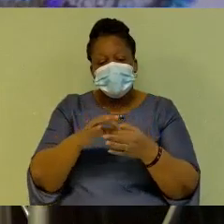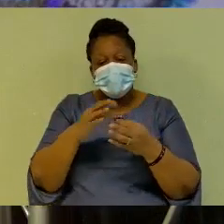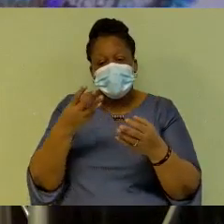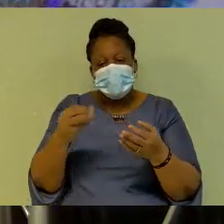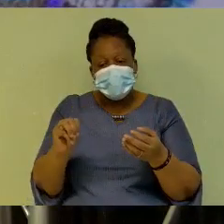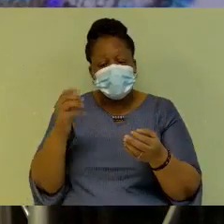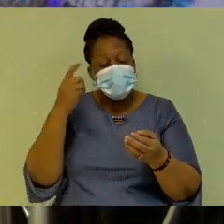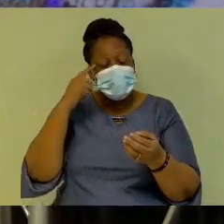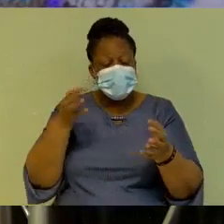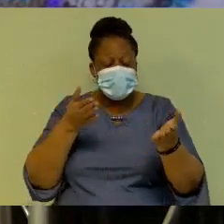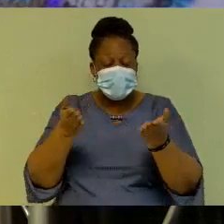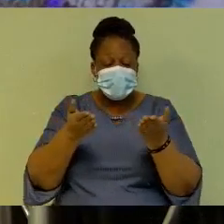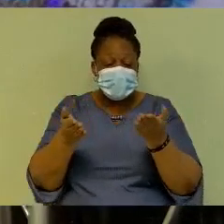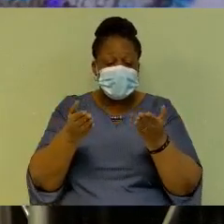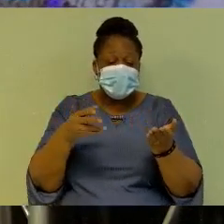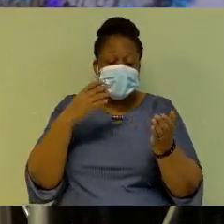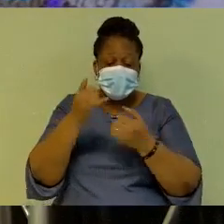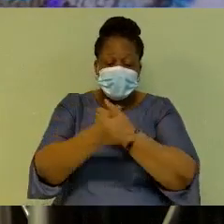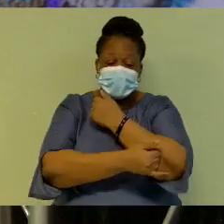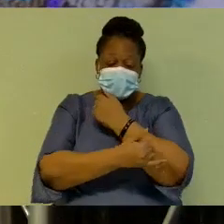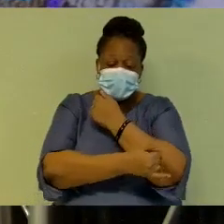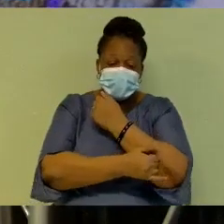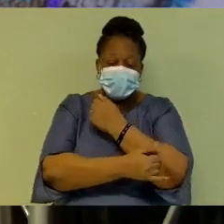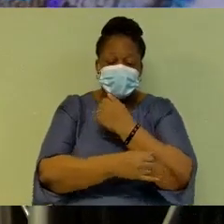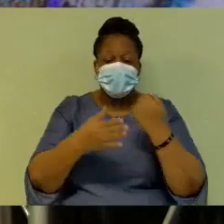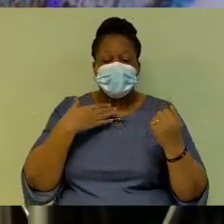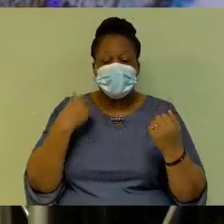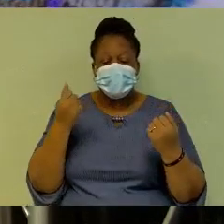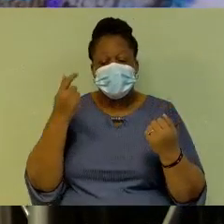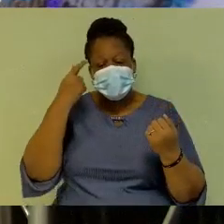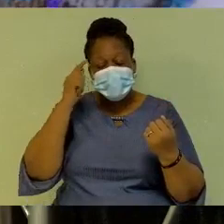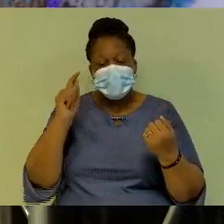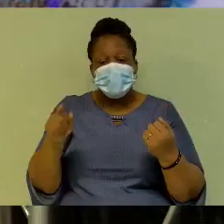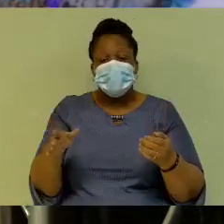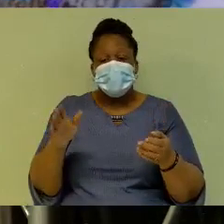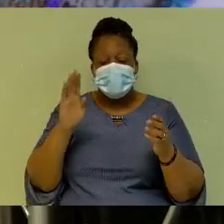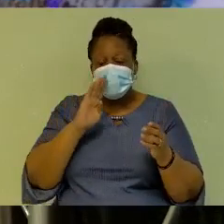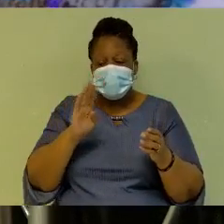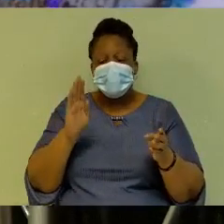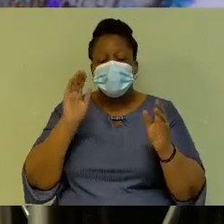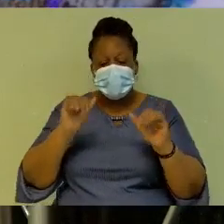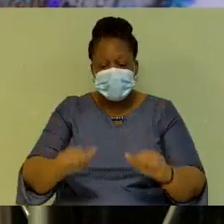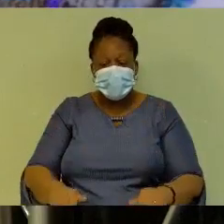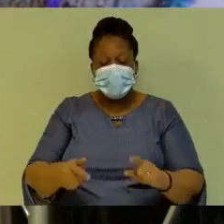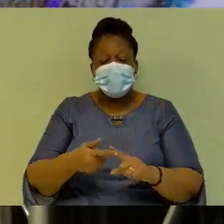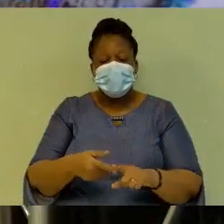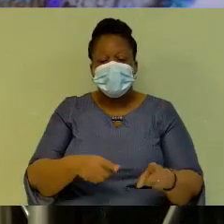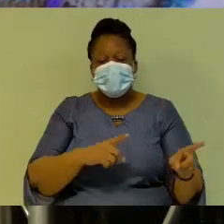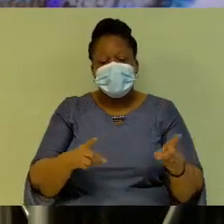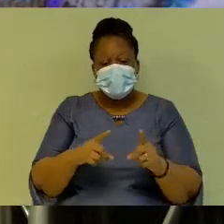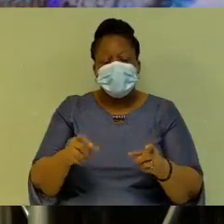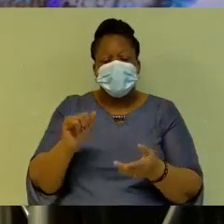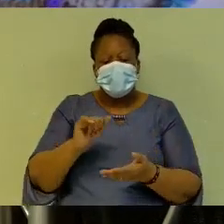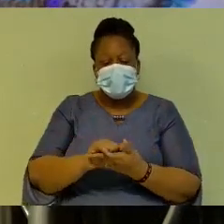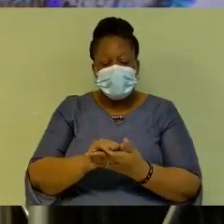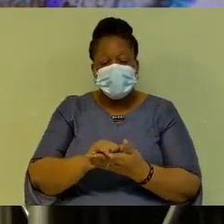country and for their courage and willingness to make special sacrifices at this critical time in human